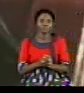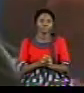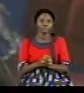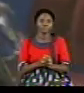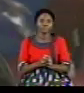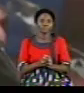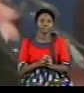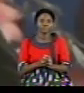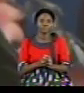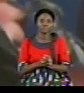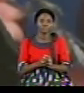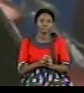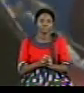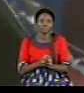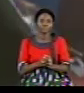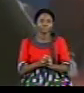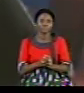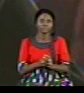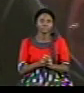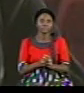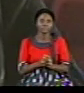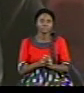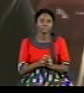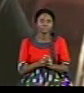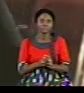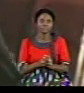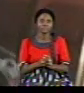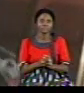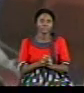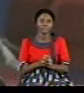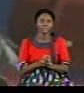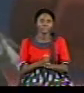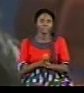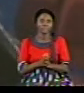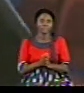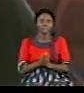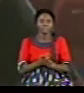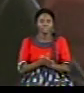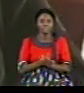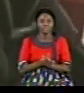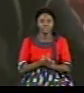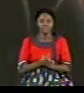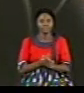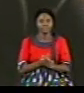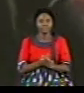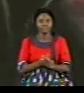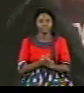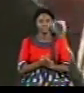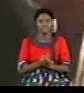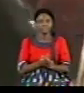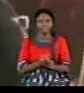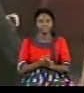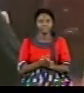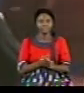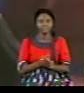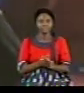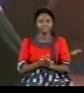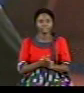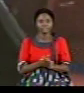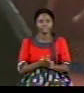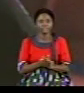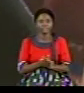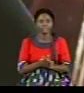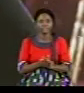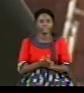Oyisini beni sibe. Viena yi. You won't mess up, Borne, to again one. Bella